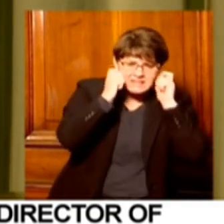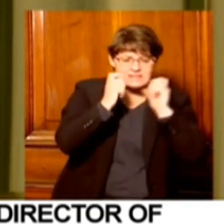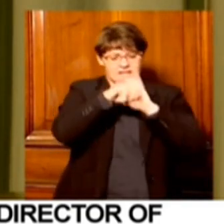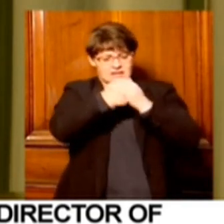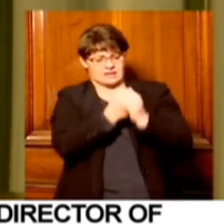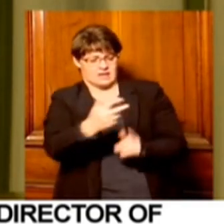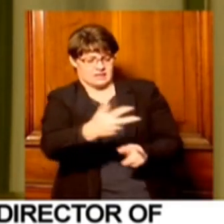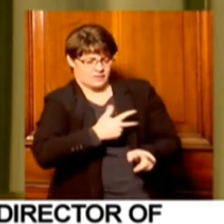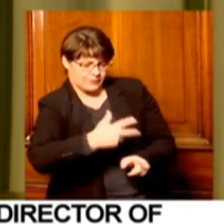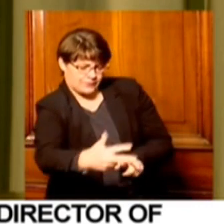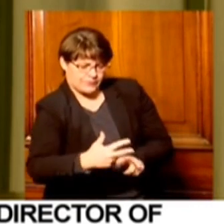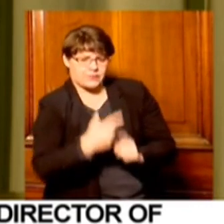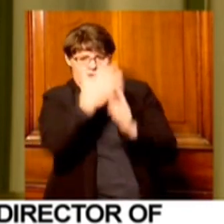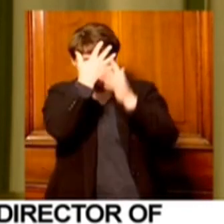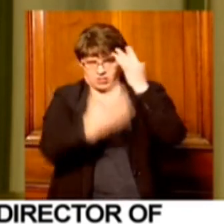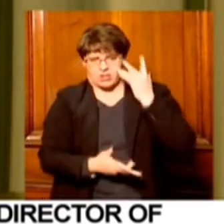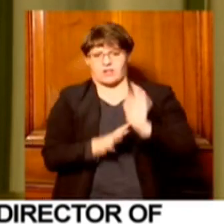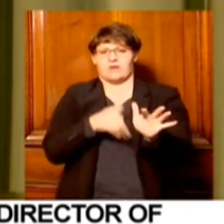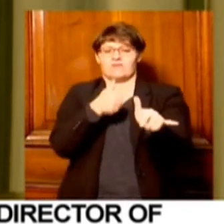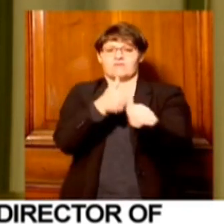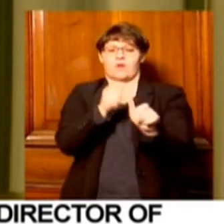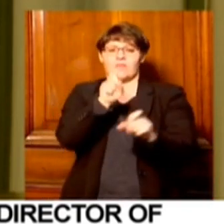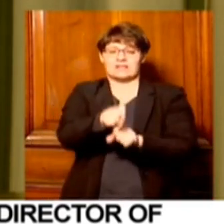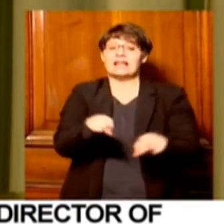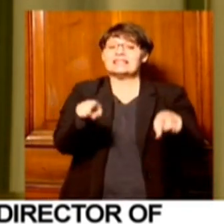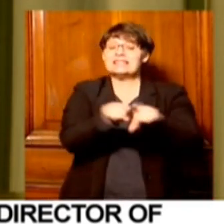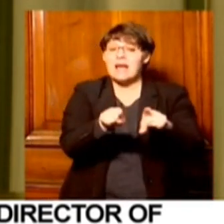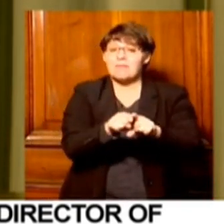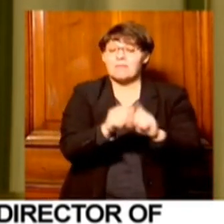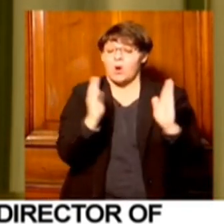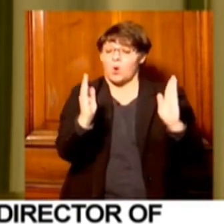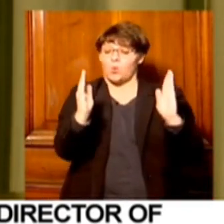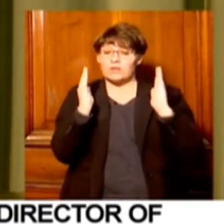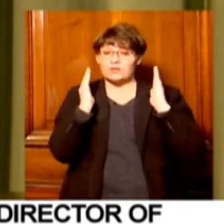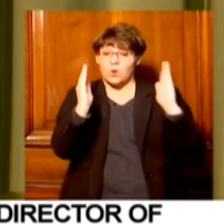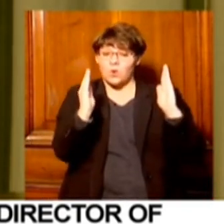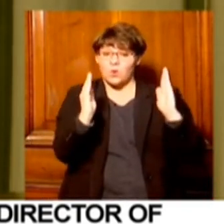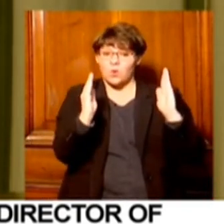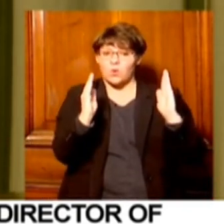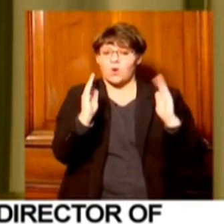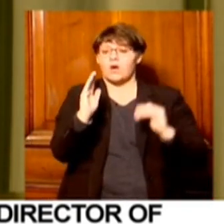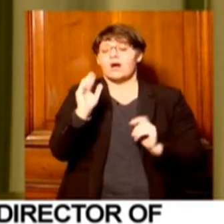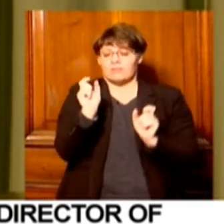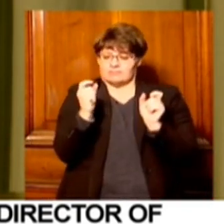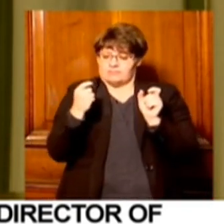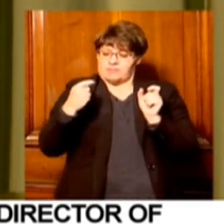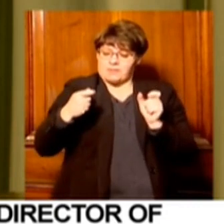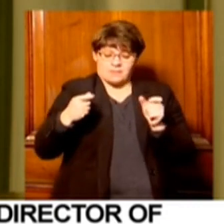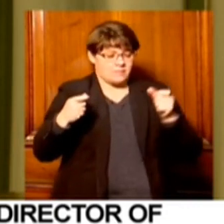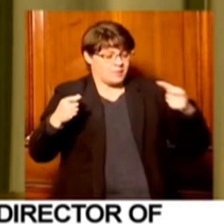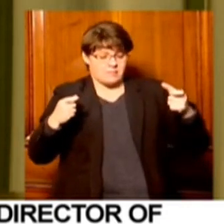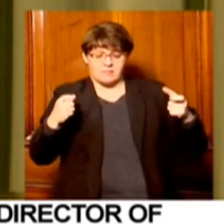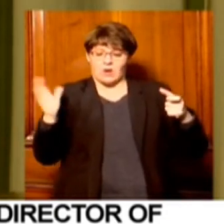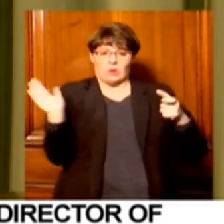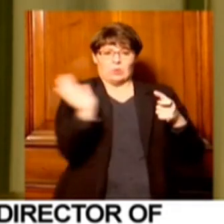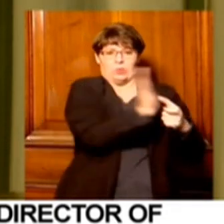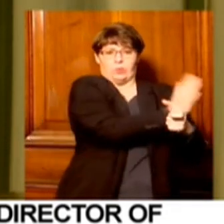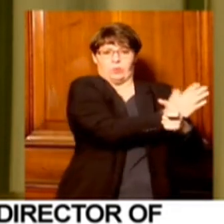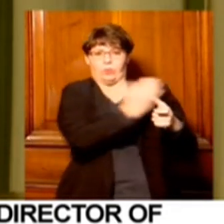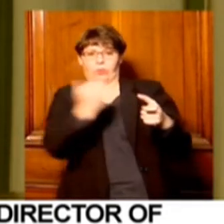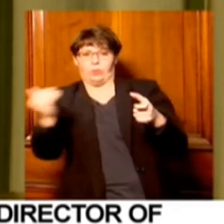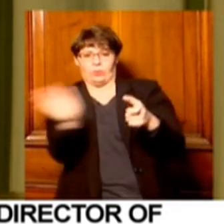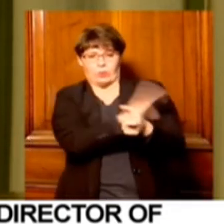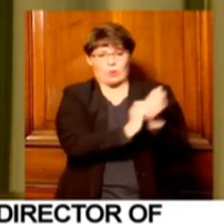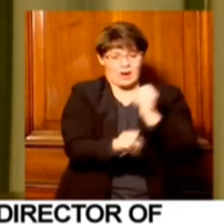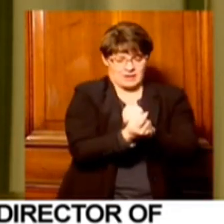vehicle sanitizing, and opening and open windows are followed. So those are strict